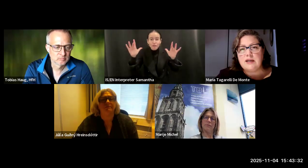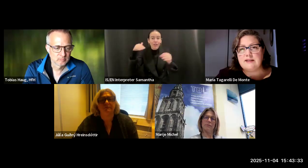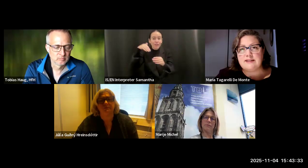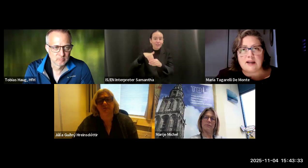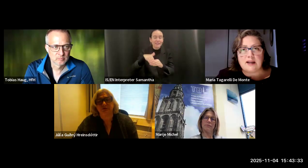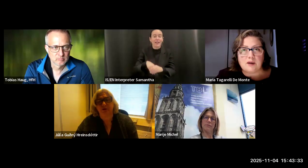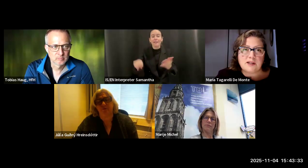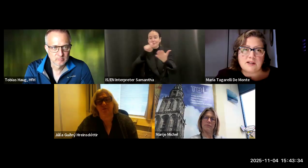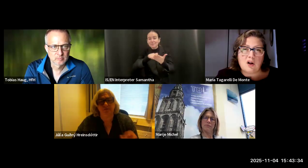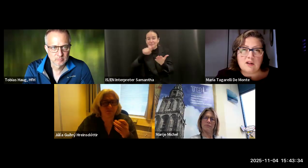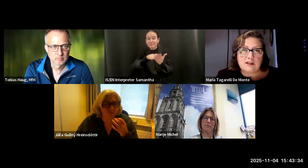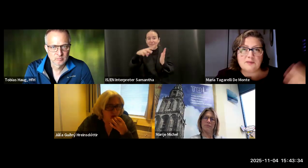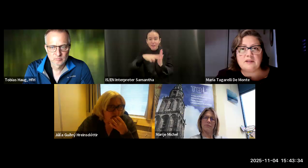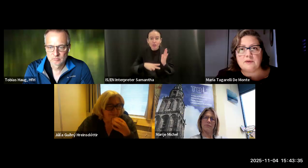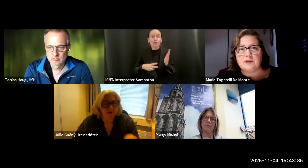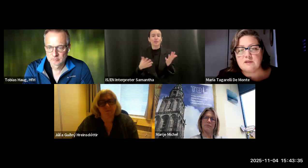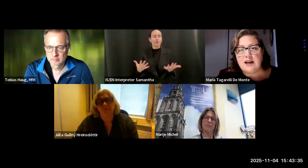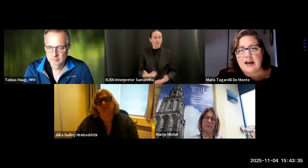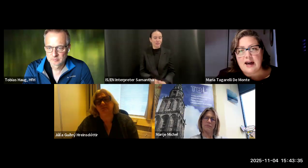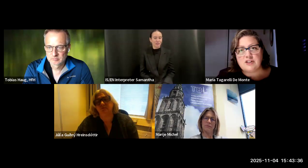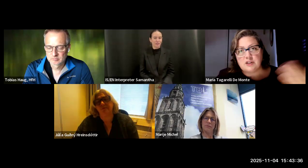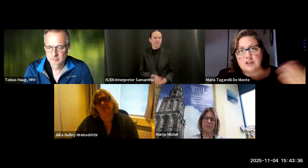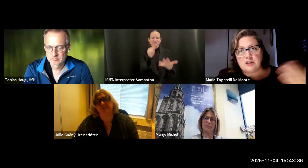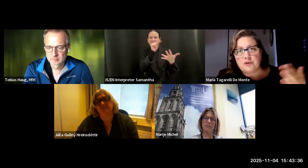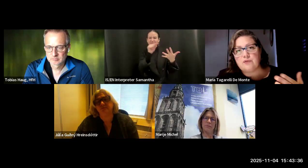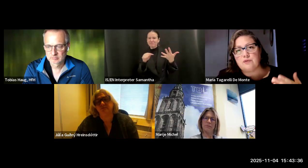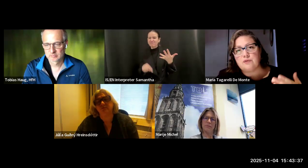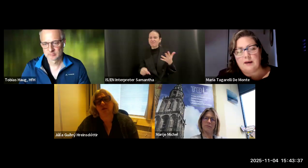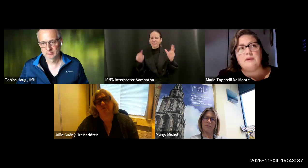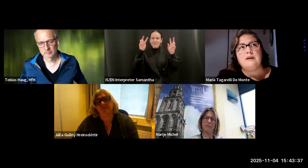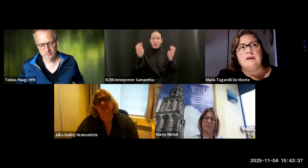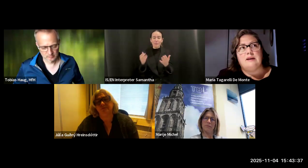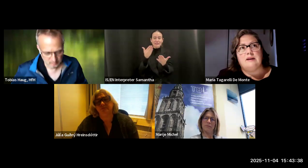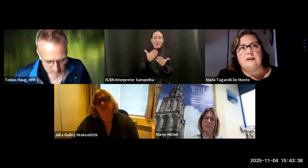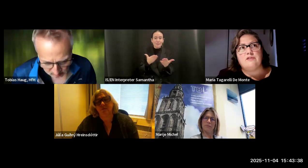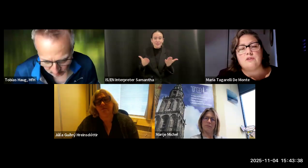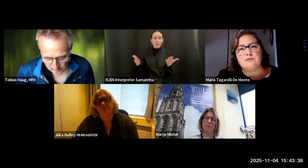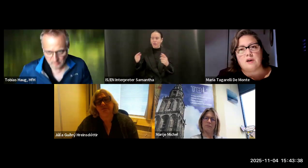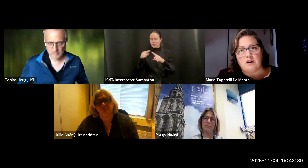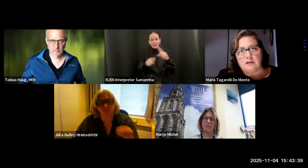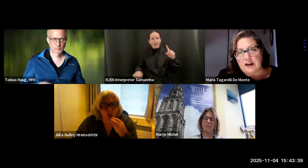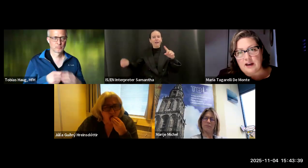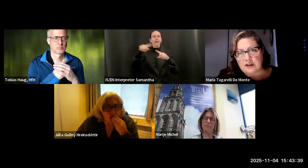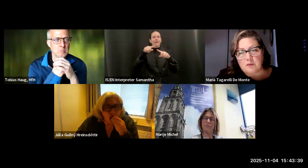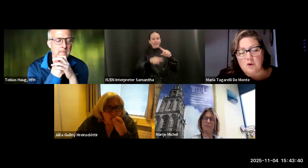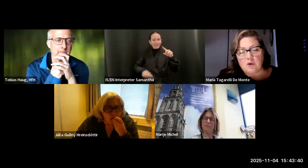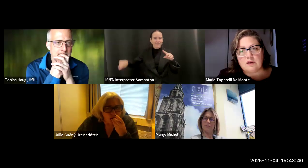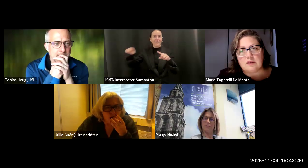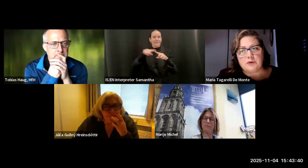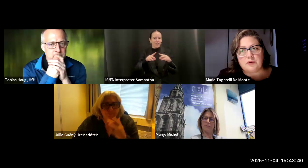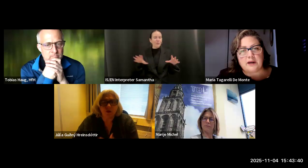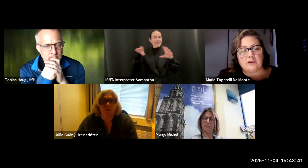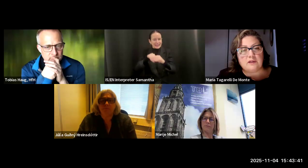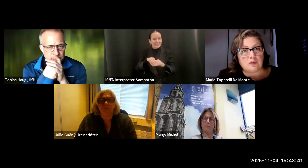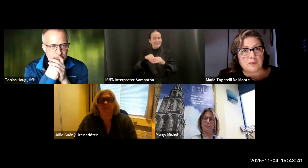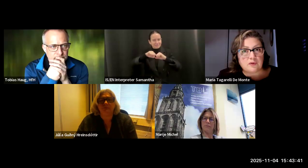literature in sign language, because all these materials actually return to them in terms of having